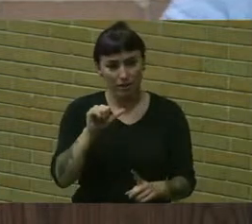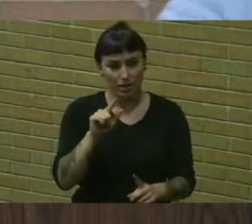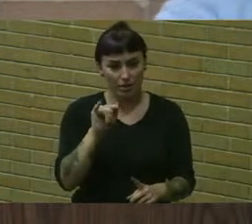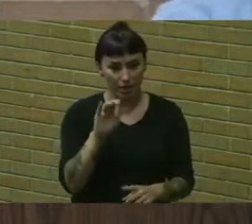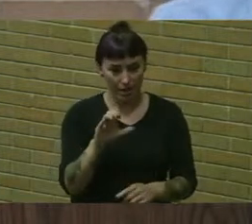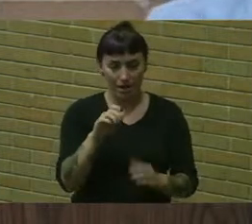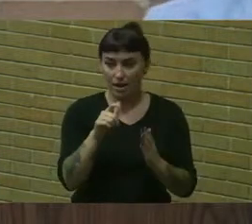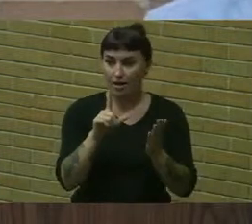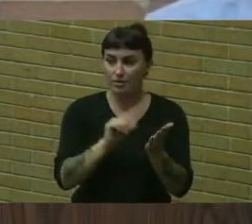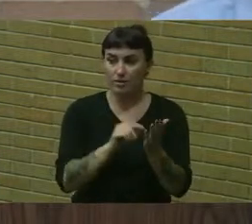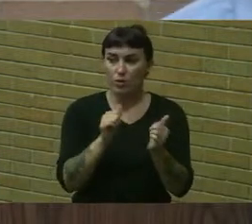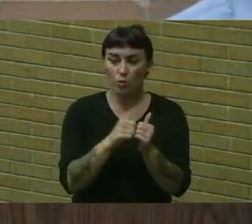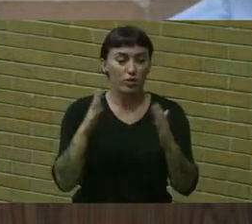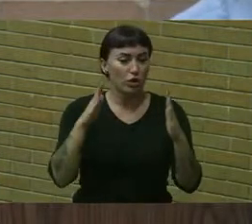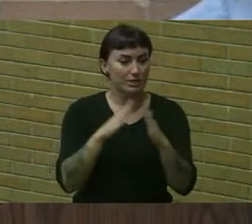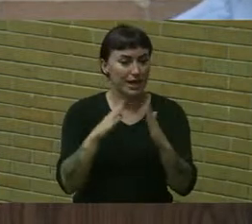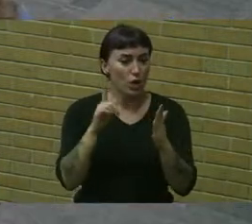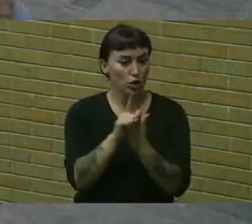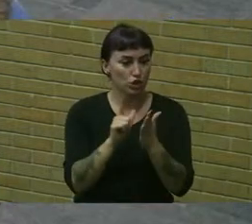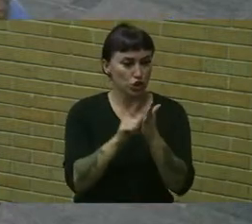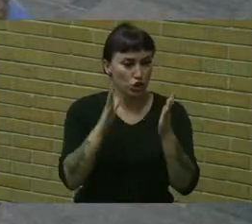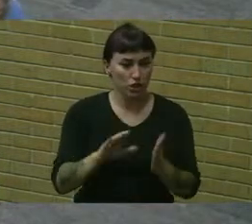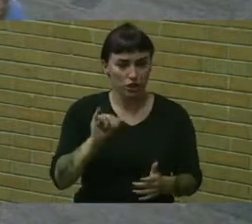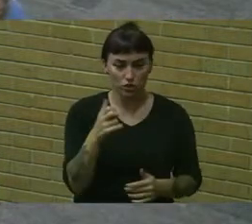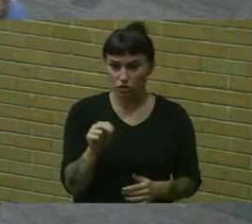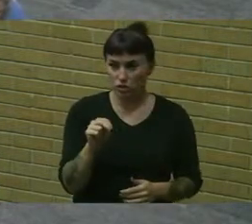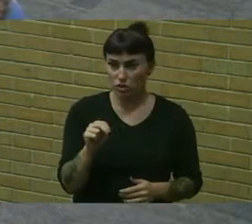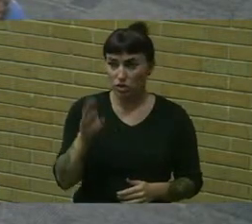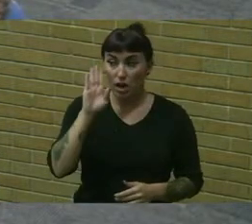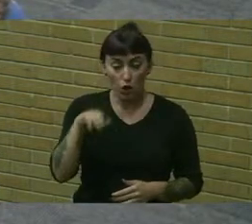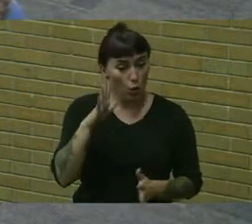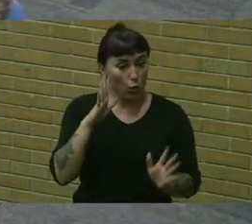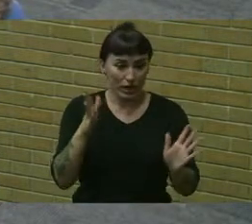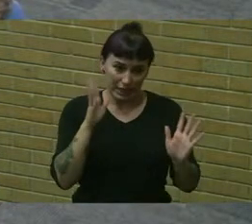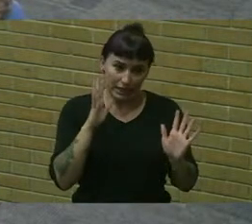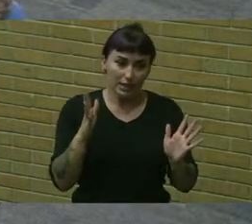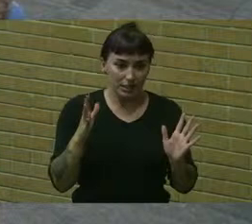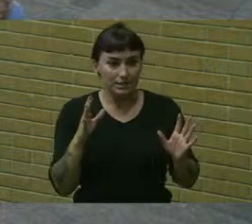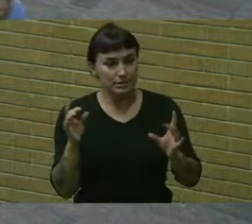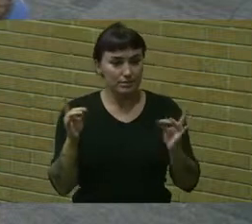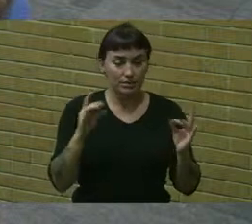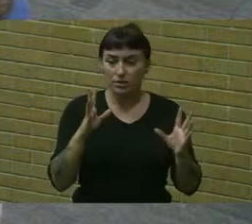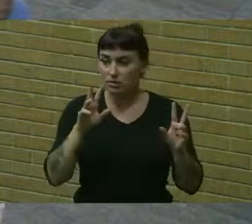with our town attorney, John. I know this is a tedious topic, Mr.